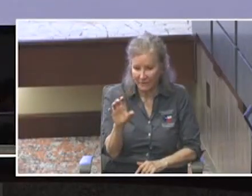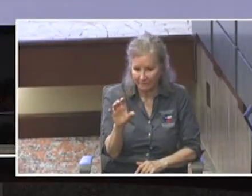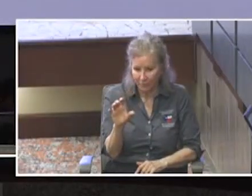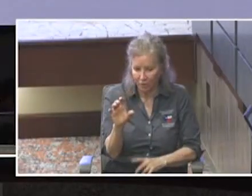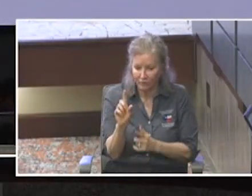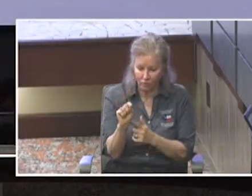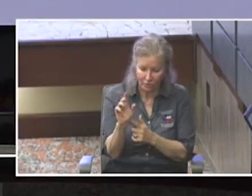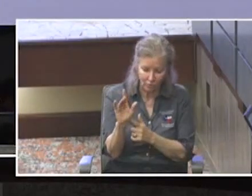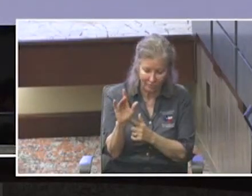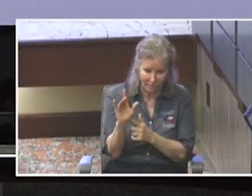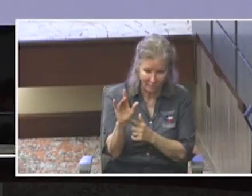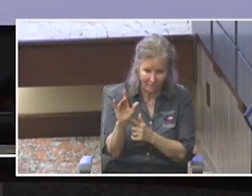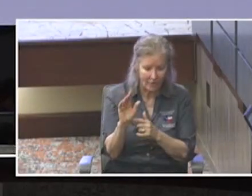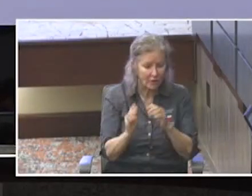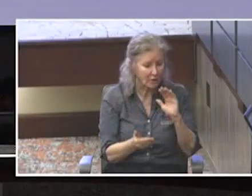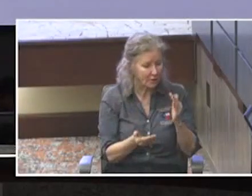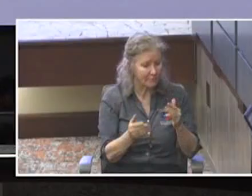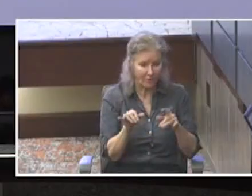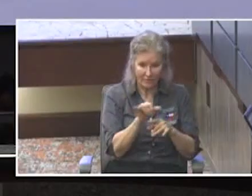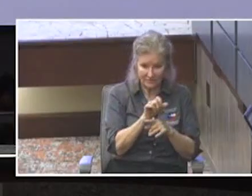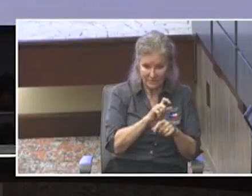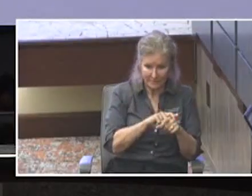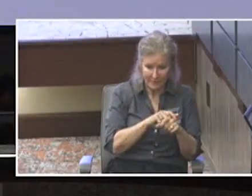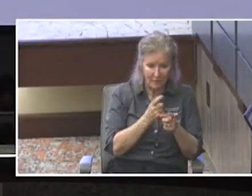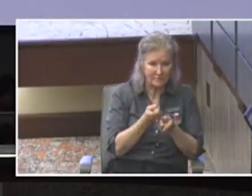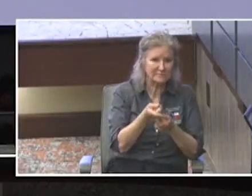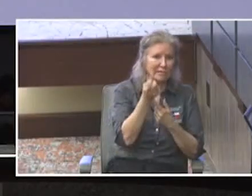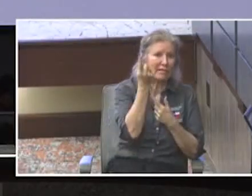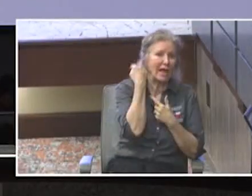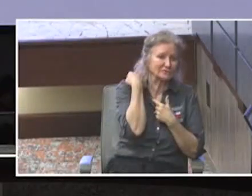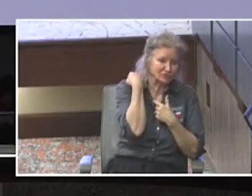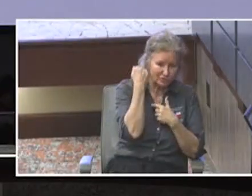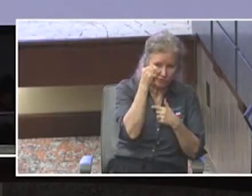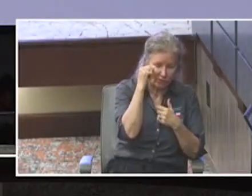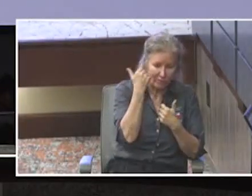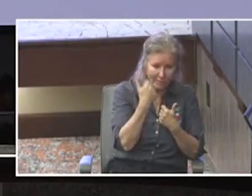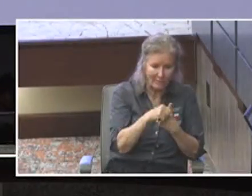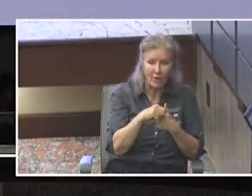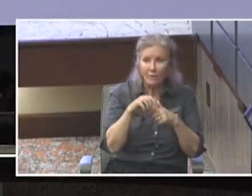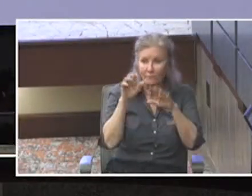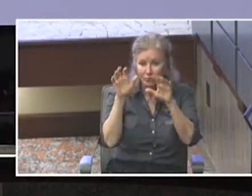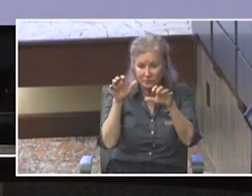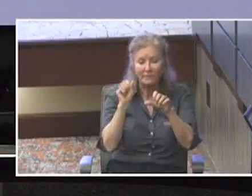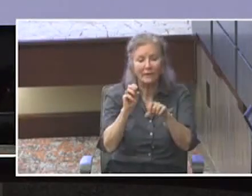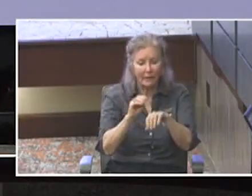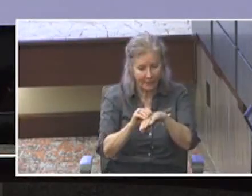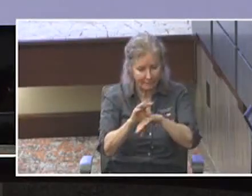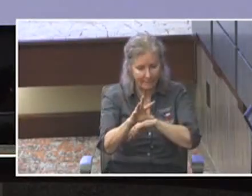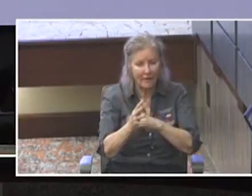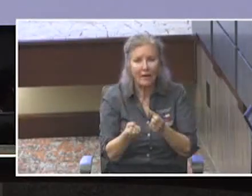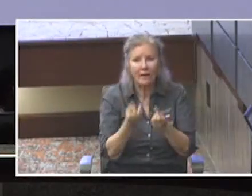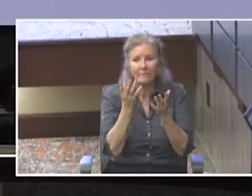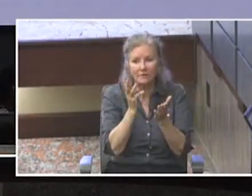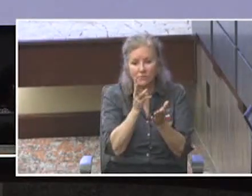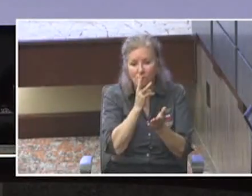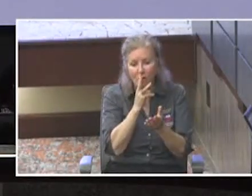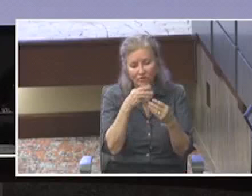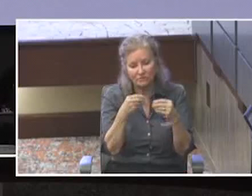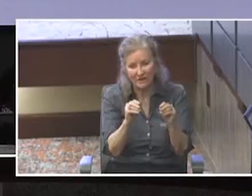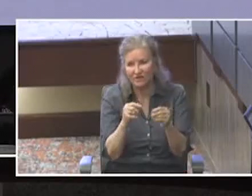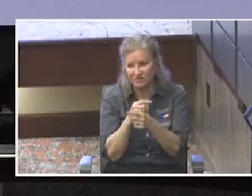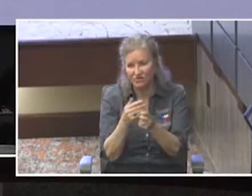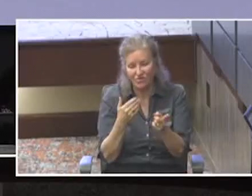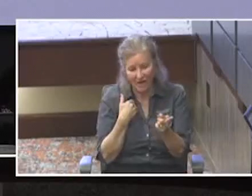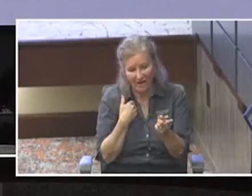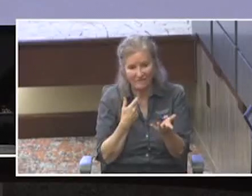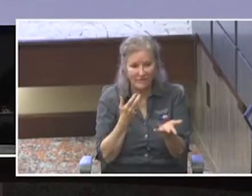2025 compared to the same time period as last year. And as you know, precipitation can affect the amount of water sales that you